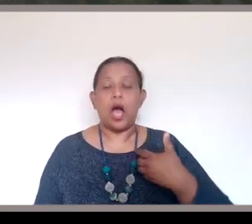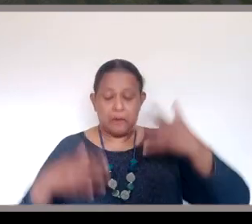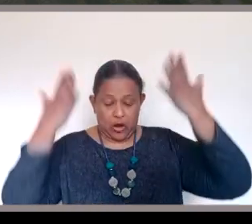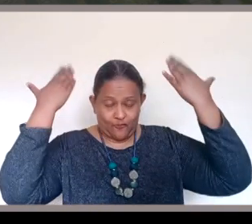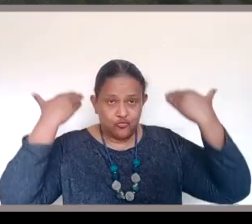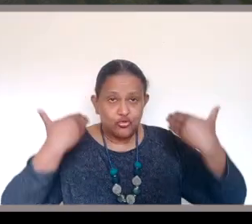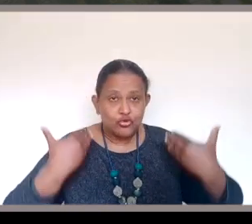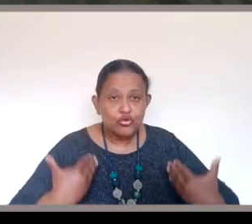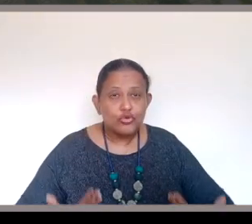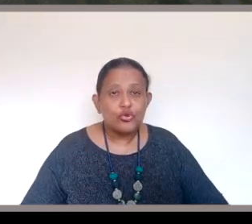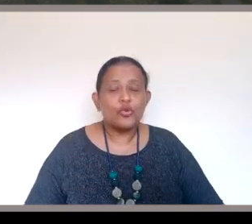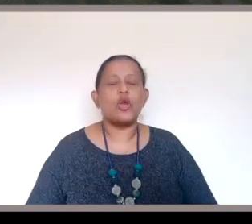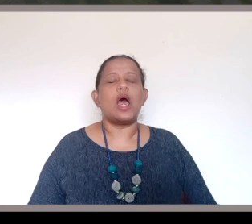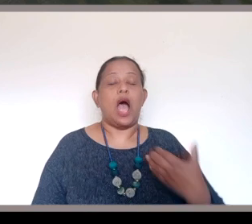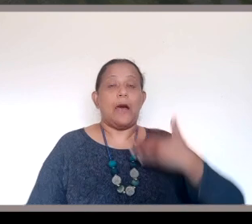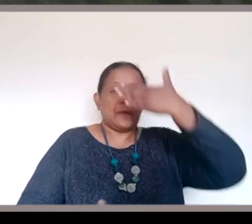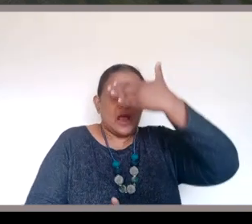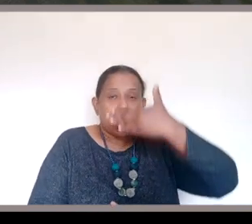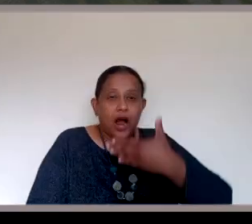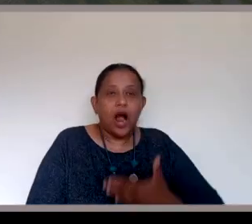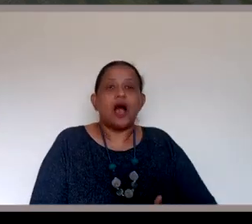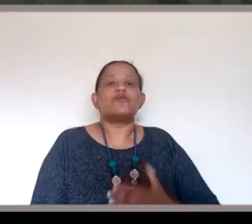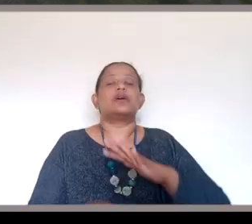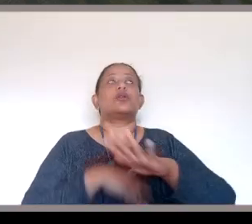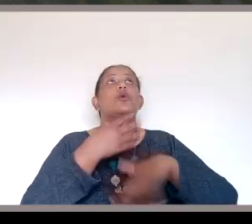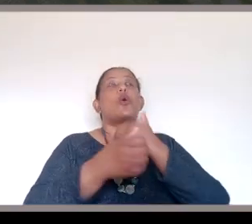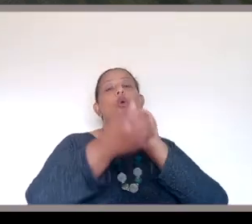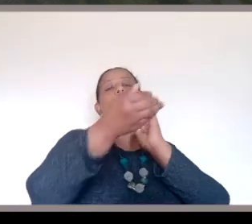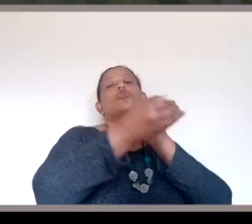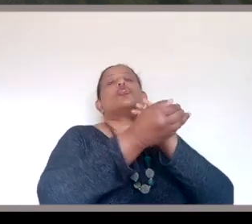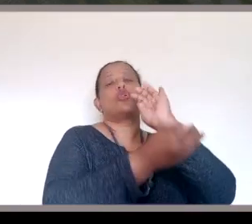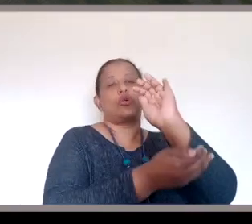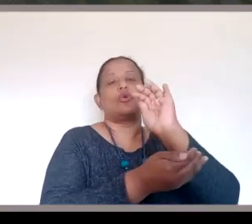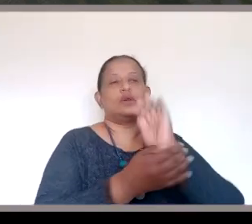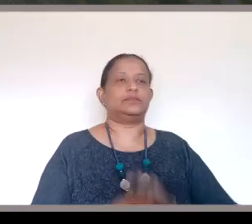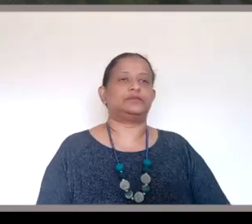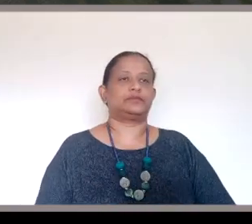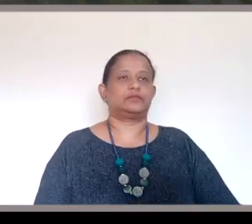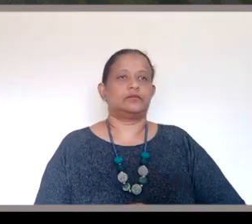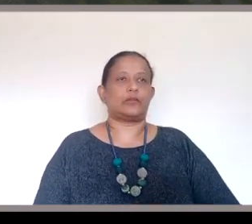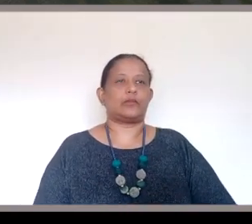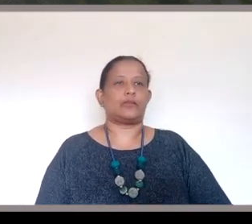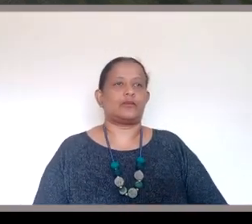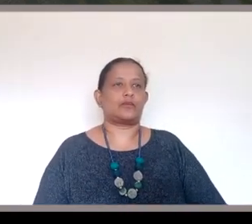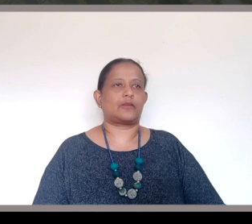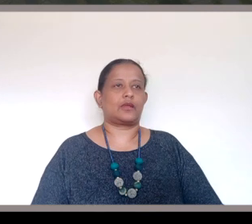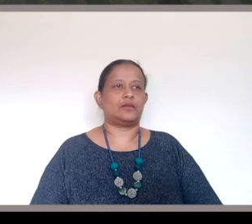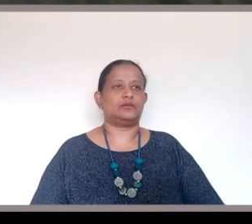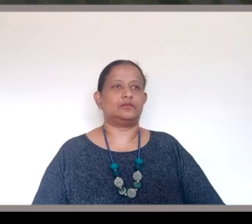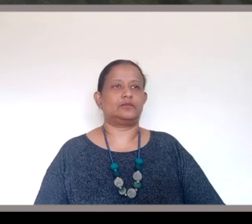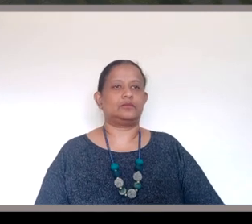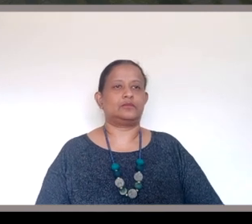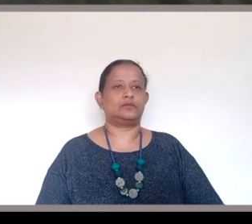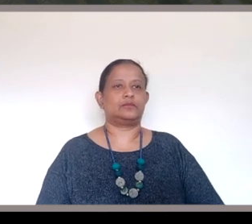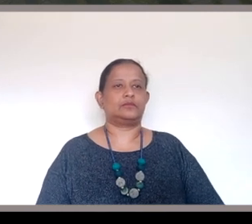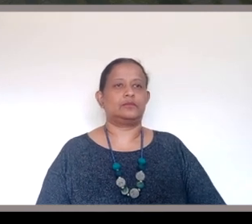James 1:14 says, "Temptation comes from our own desires, which entice us and drag us